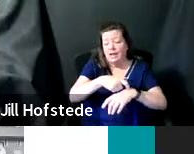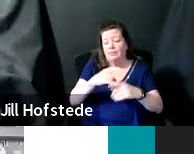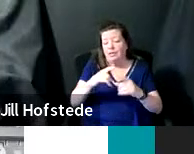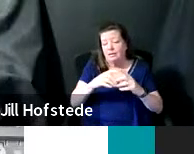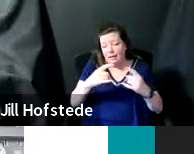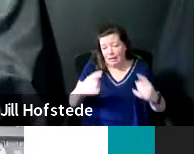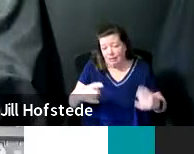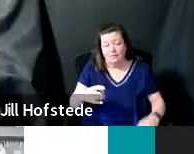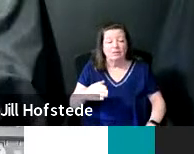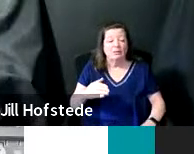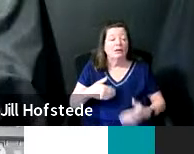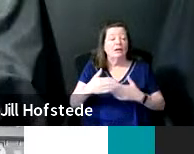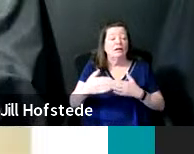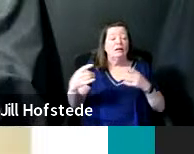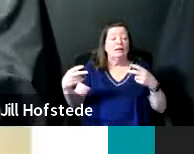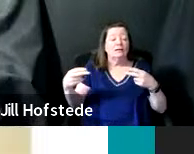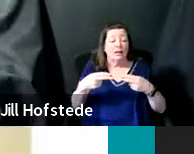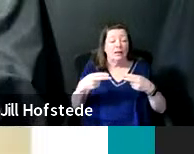Next slide, please.